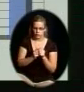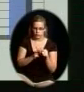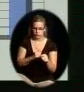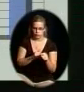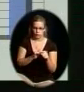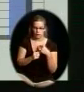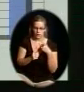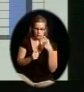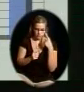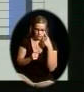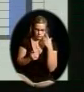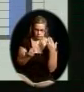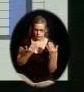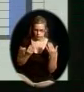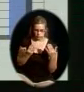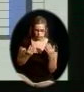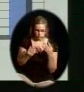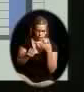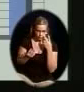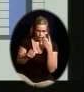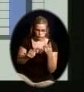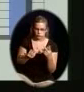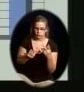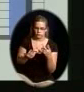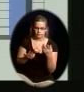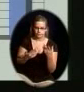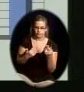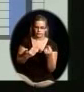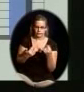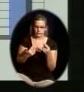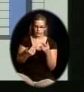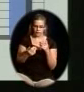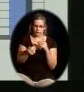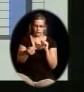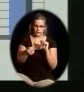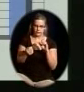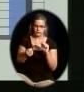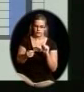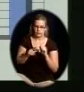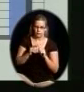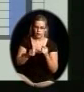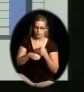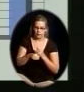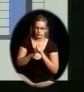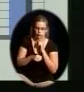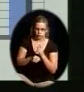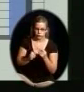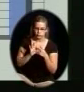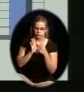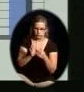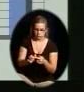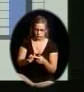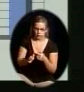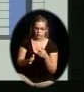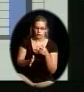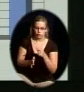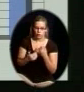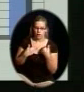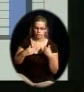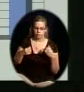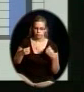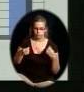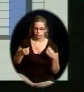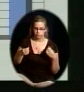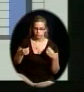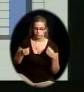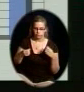recently, I think probably you saw it, we've shared with you our ACT scores, but wanted to make sure that you had an opportunity